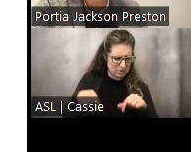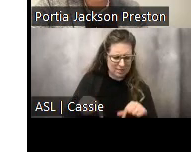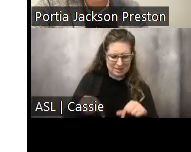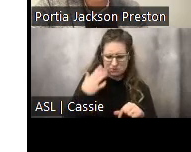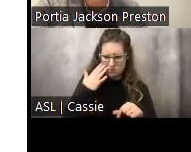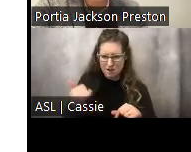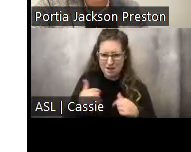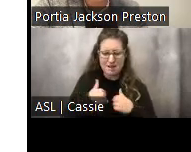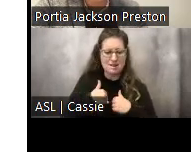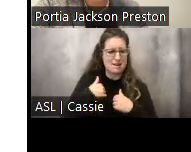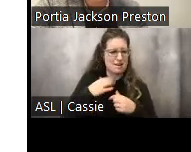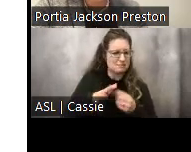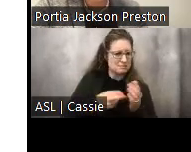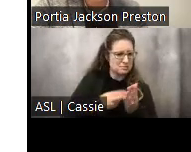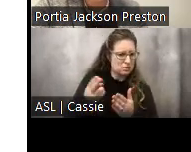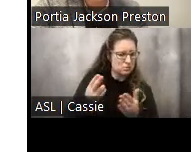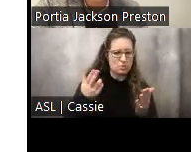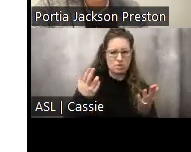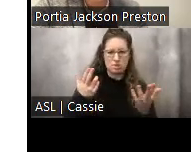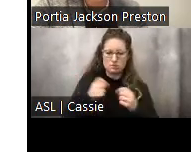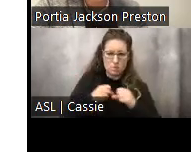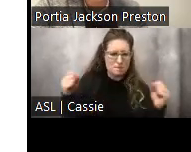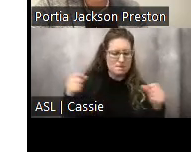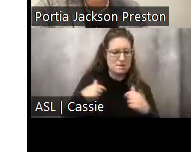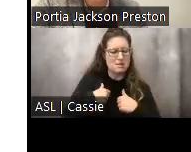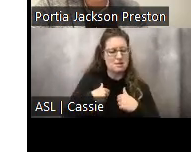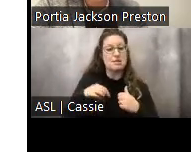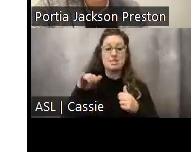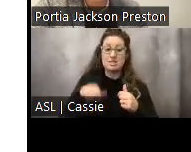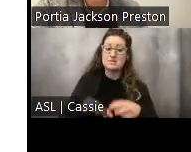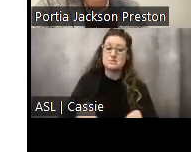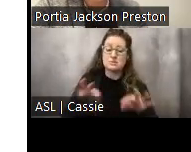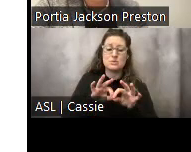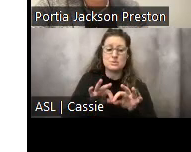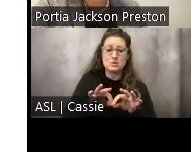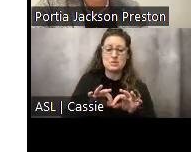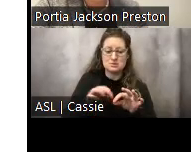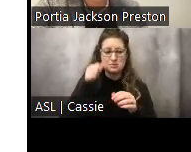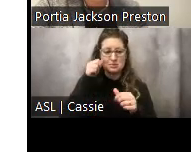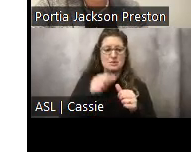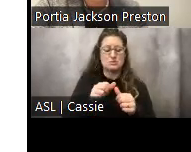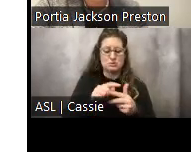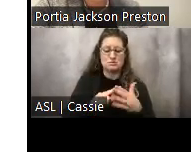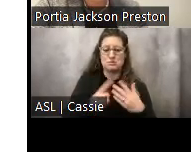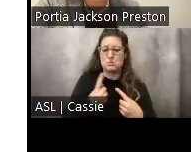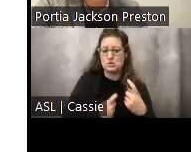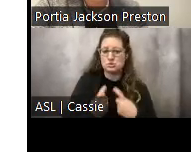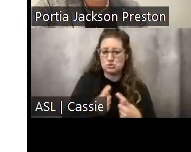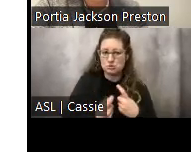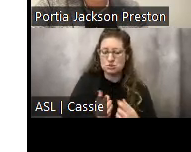we authentic, sincere, is important. And to make sure that that